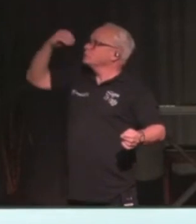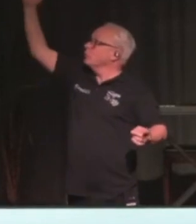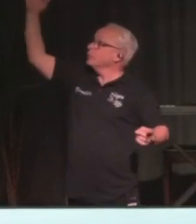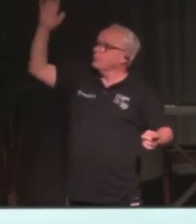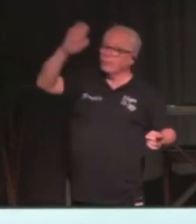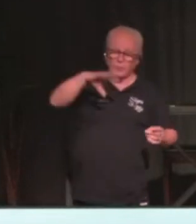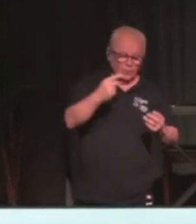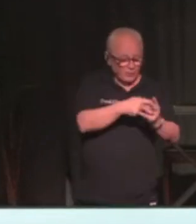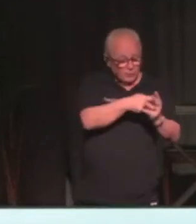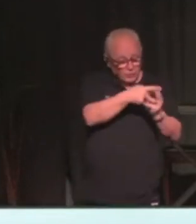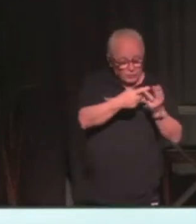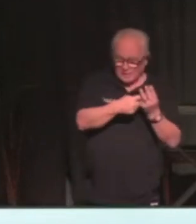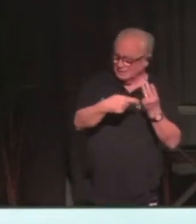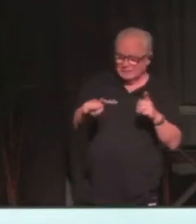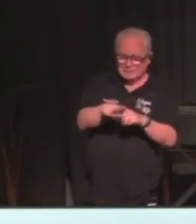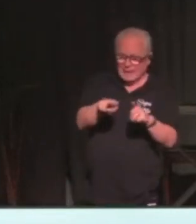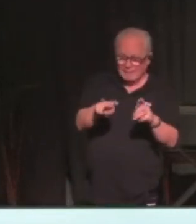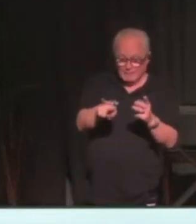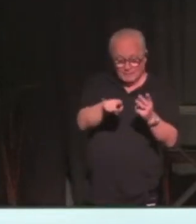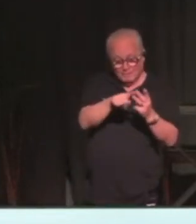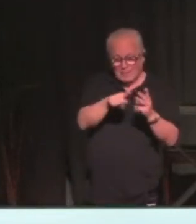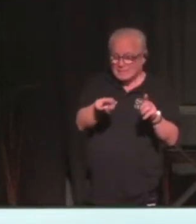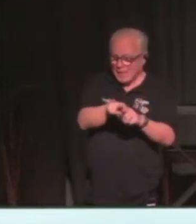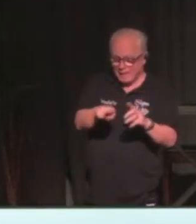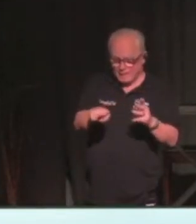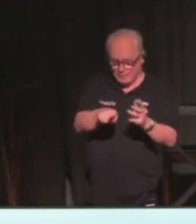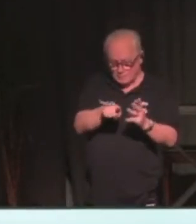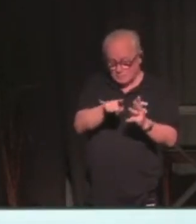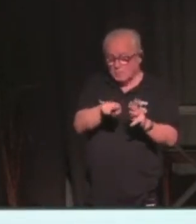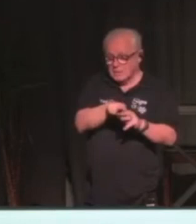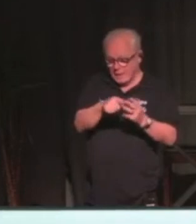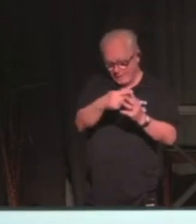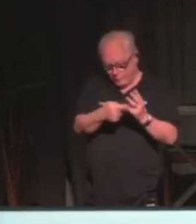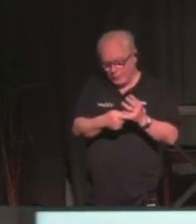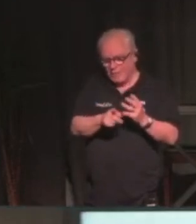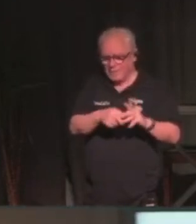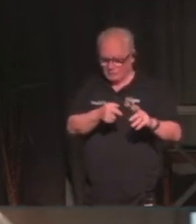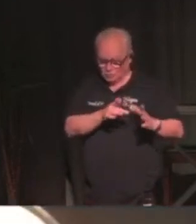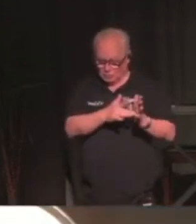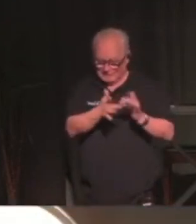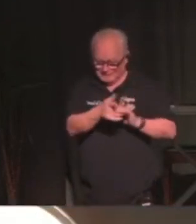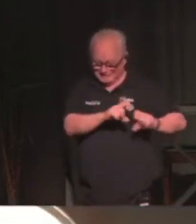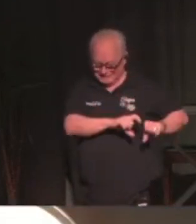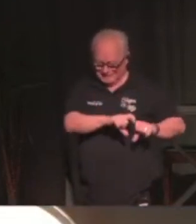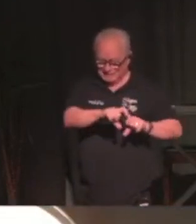Jesus exercised the authority of heaven as, and this is important, he exercised it as a human.